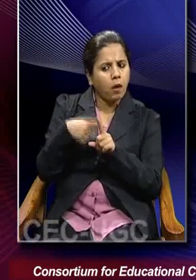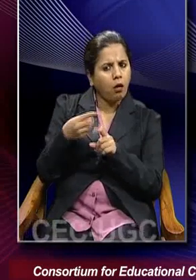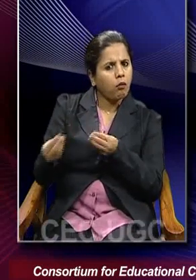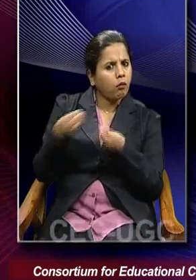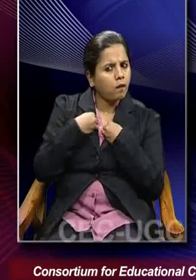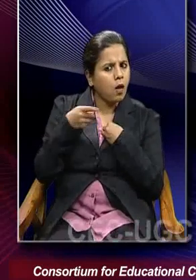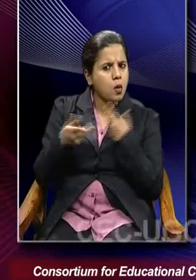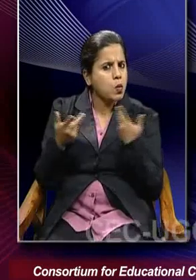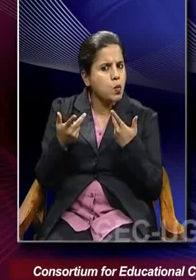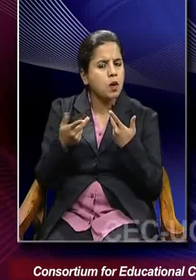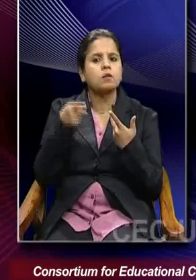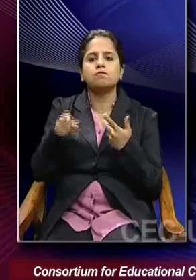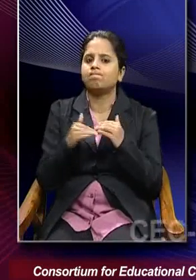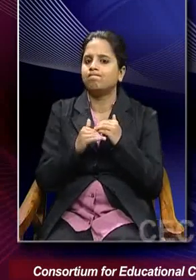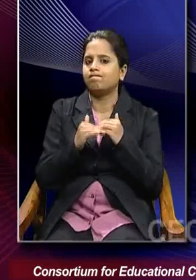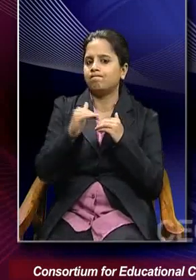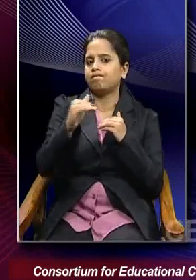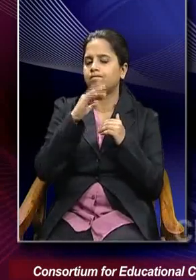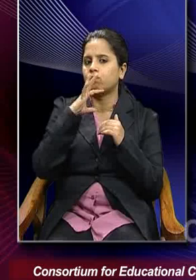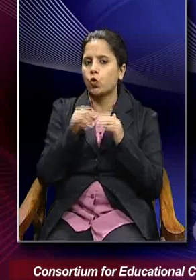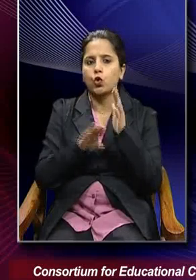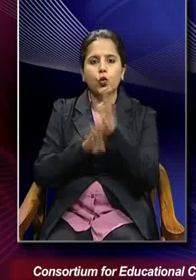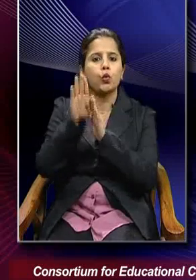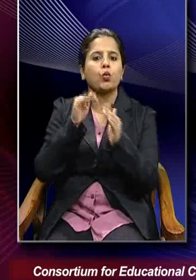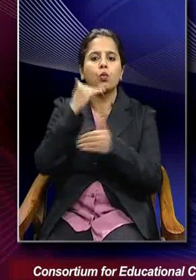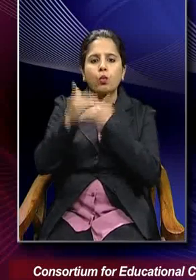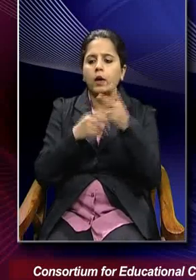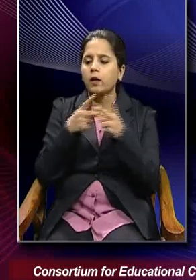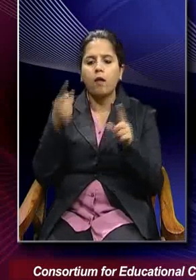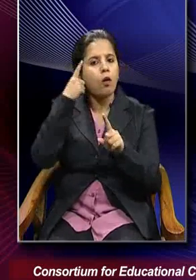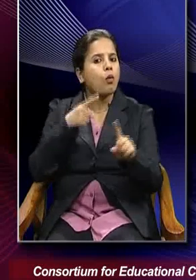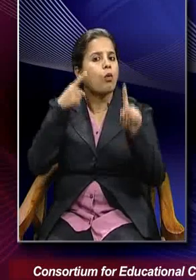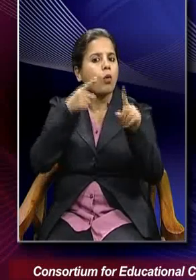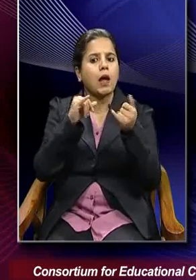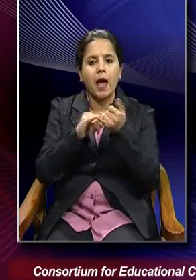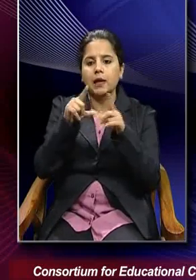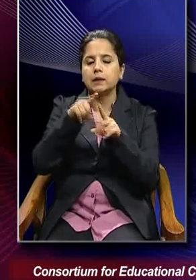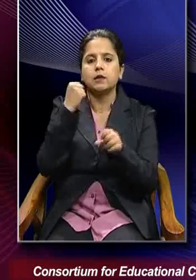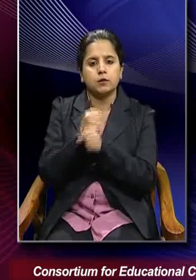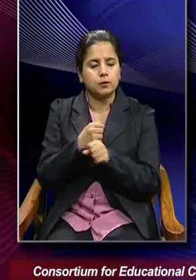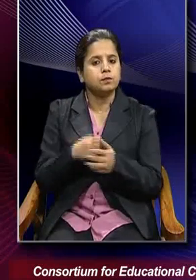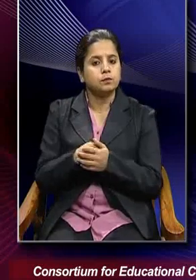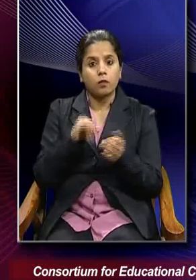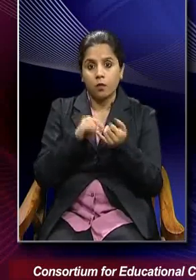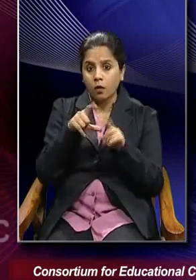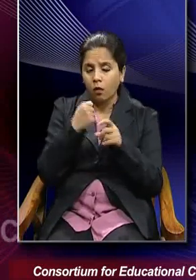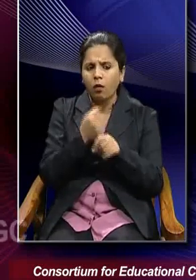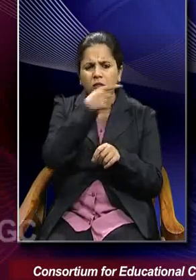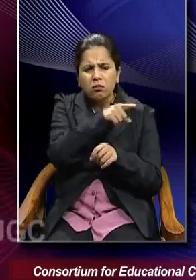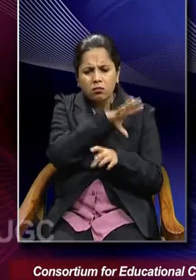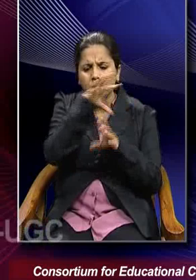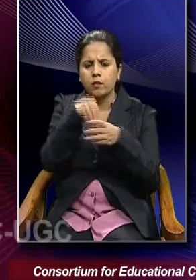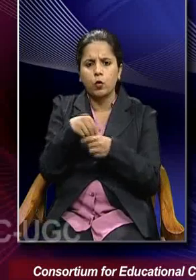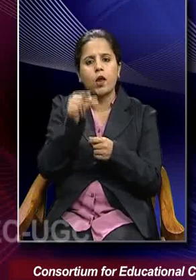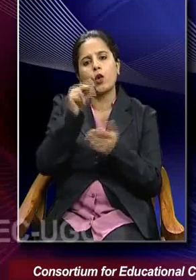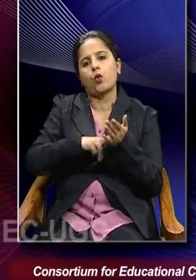of sustainable development goals, which are part of